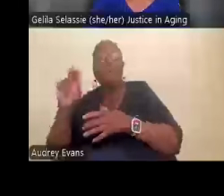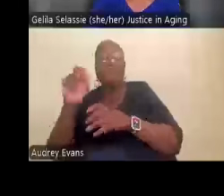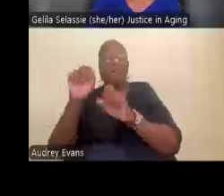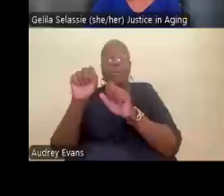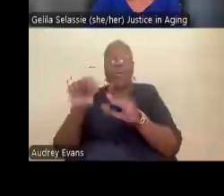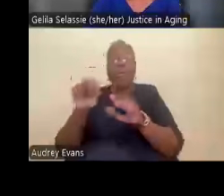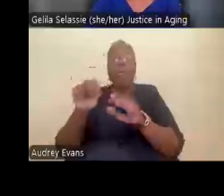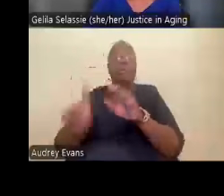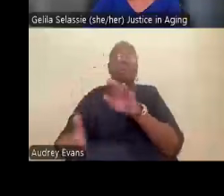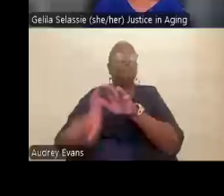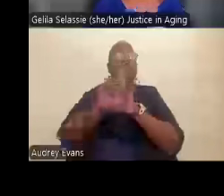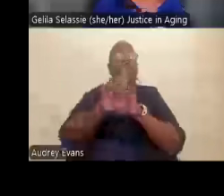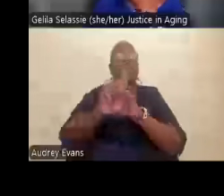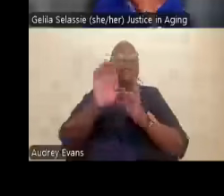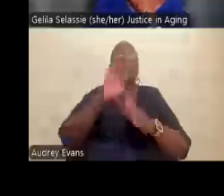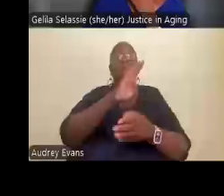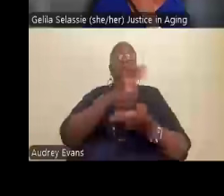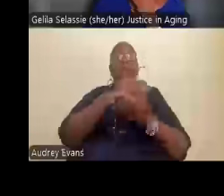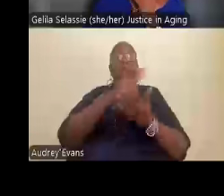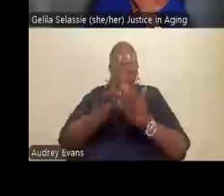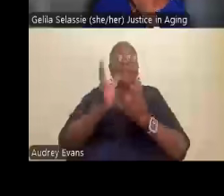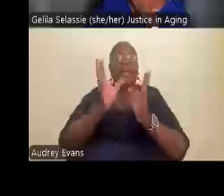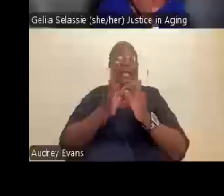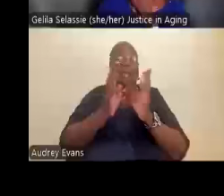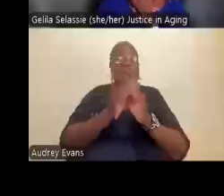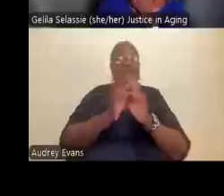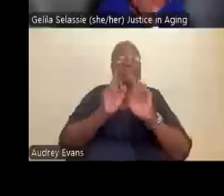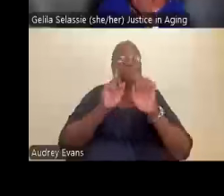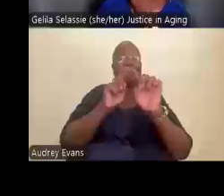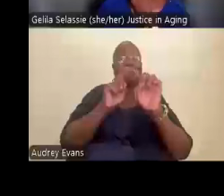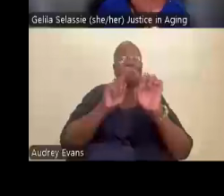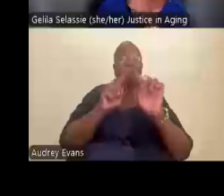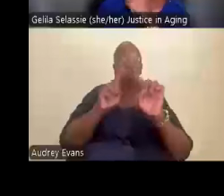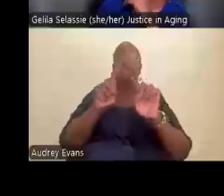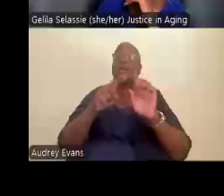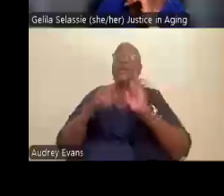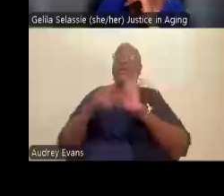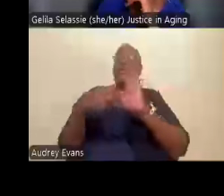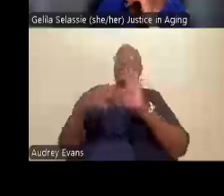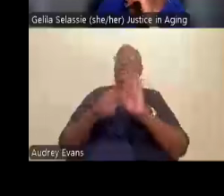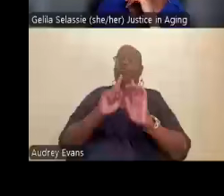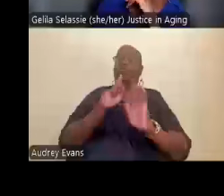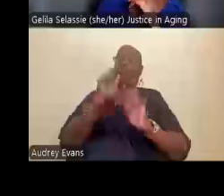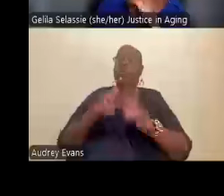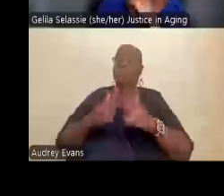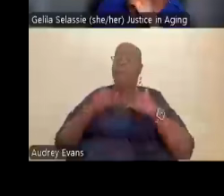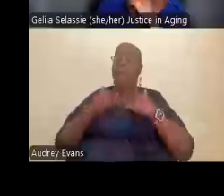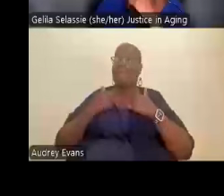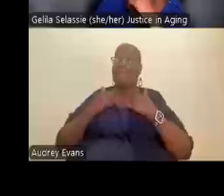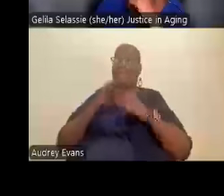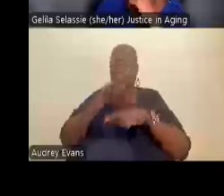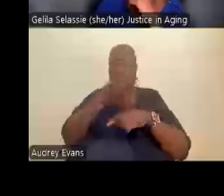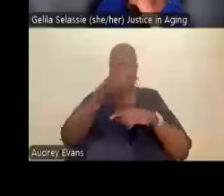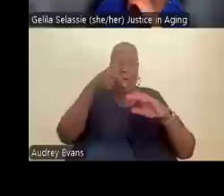can, show up at state budget hearings. You can always, illustrate what the real life impact of what these cuts